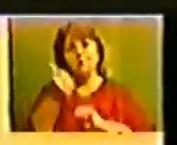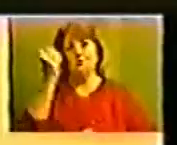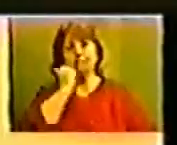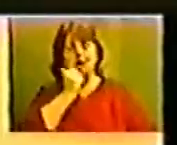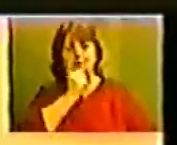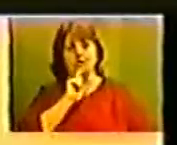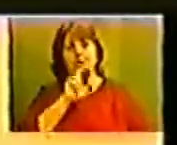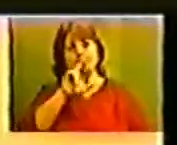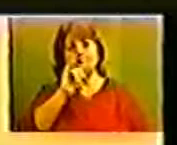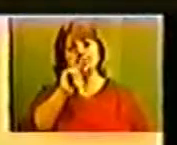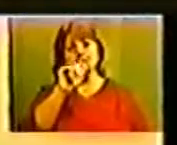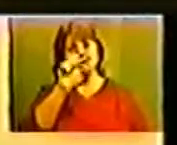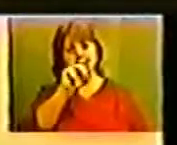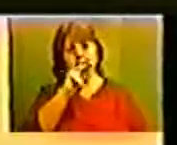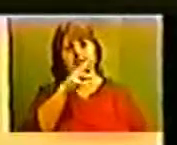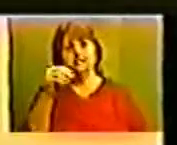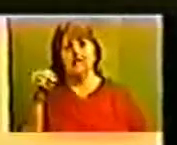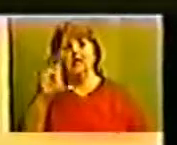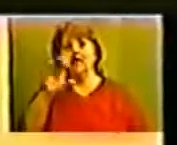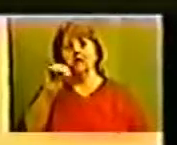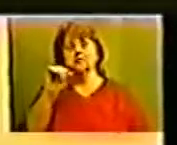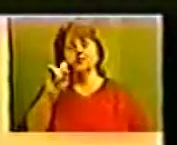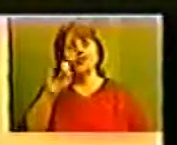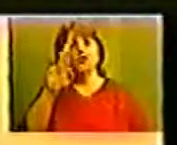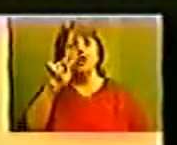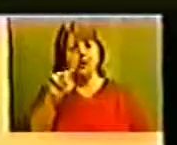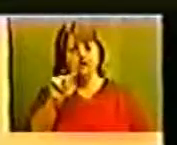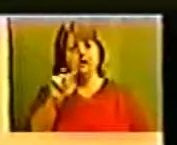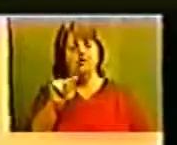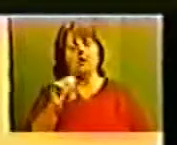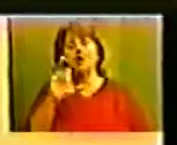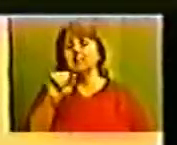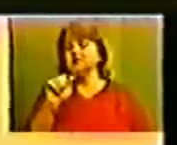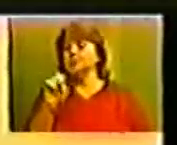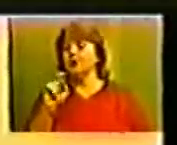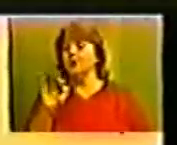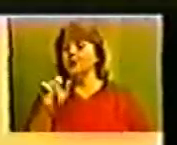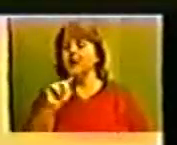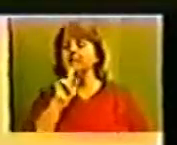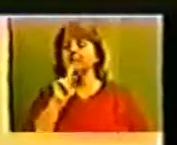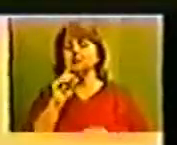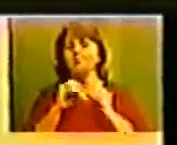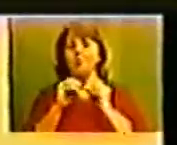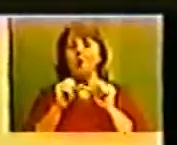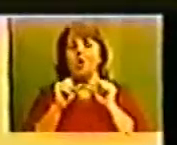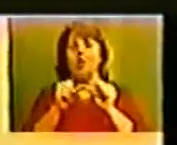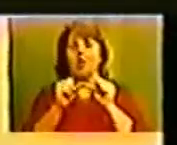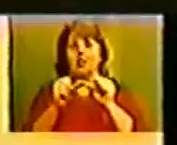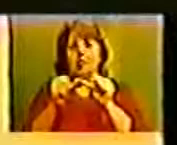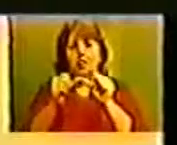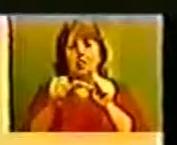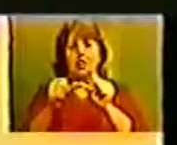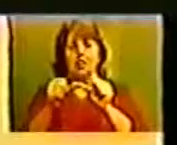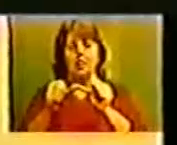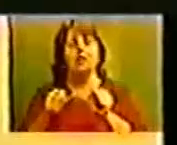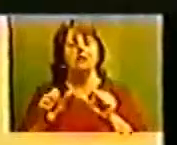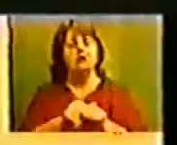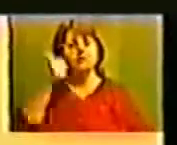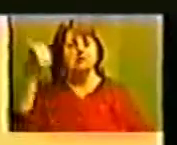common are Ritalin and Concerta. The Concerta is more long-lasting.